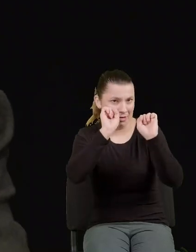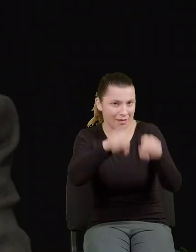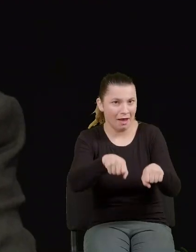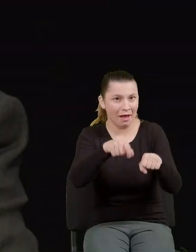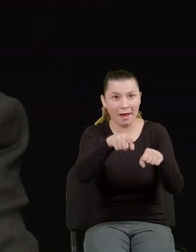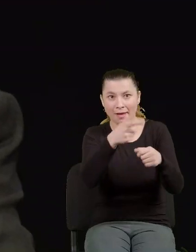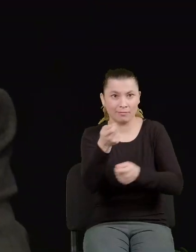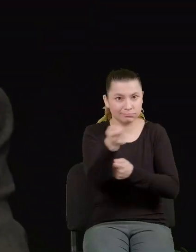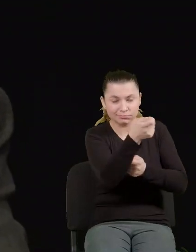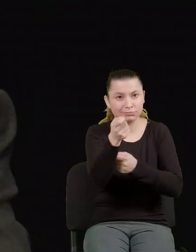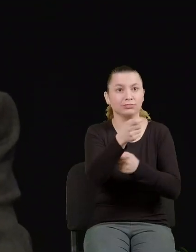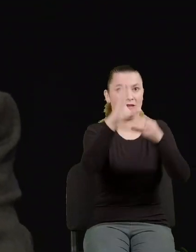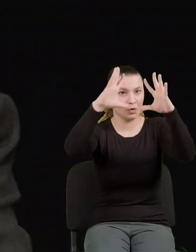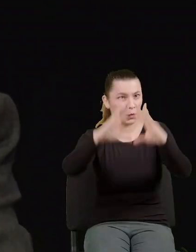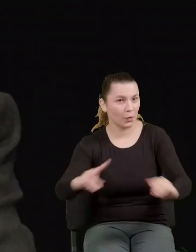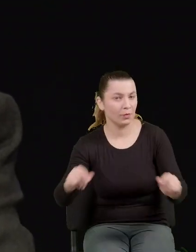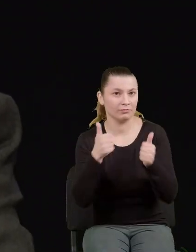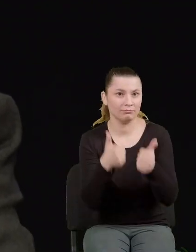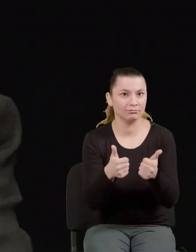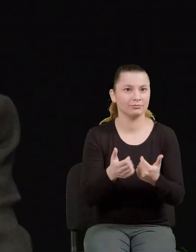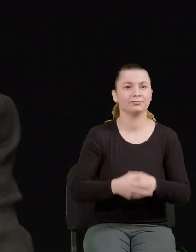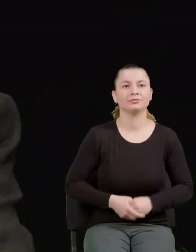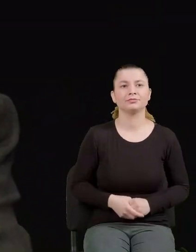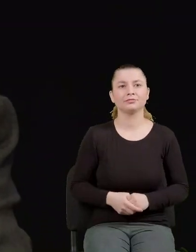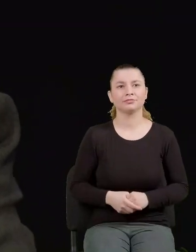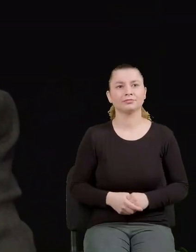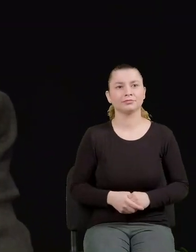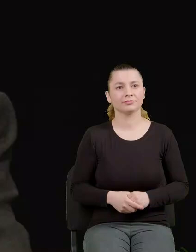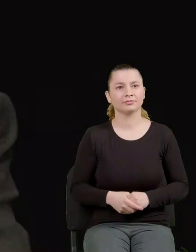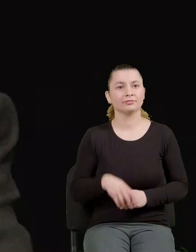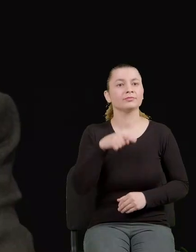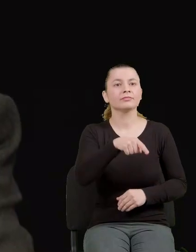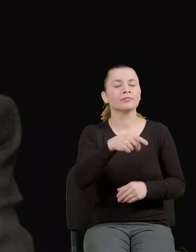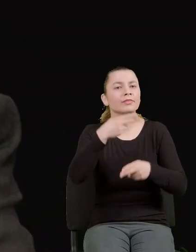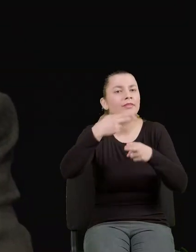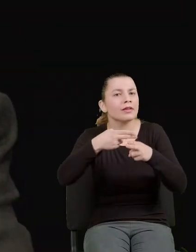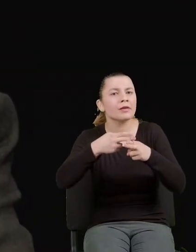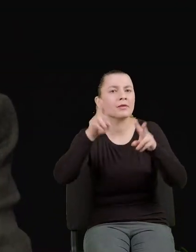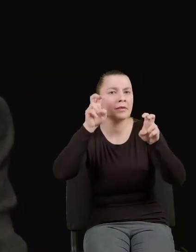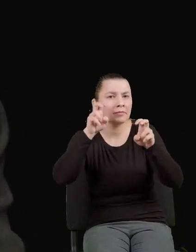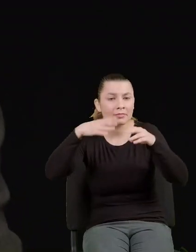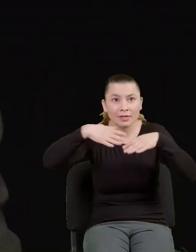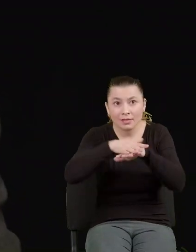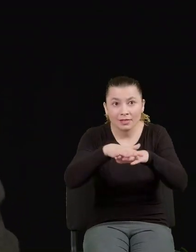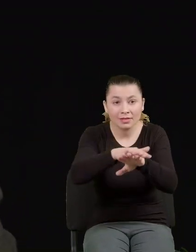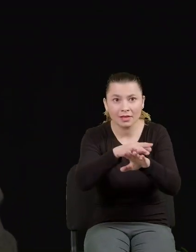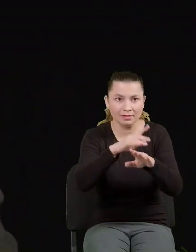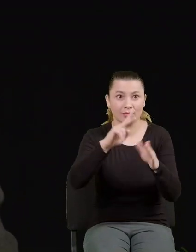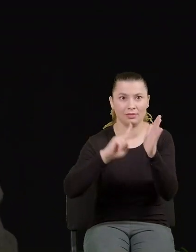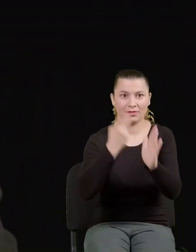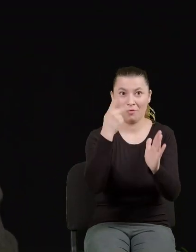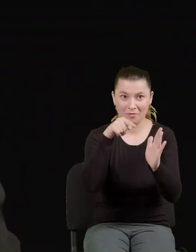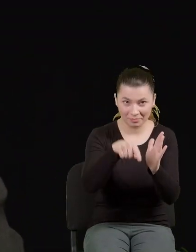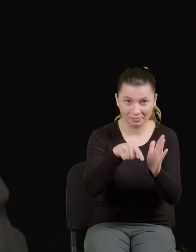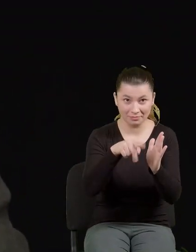coming from the civil side potentially used for military. You have also from the military side which is used for civilian protection